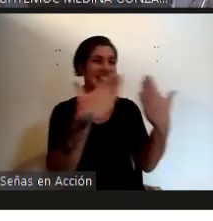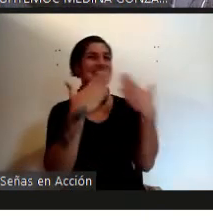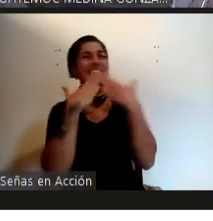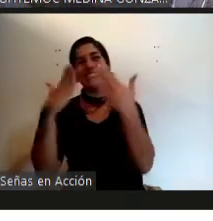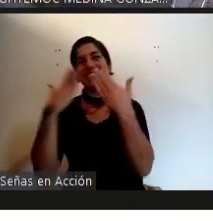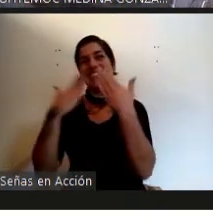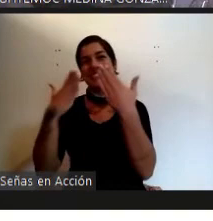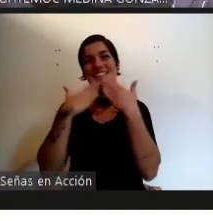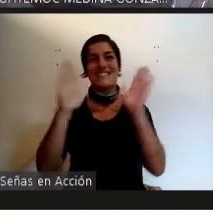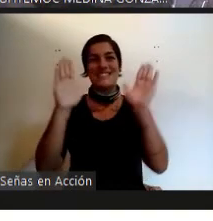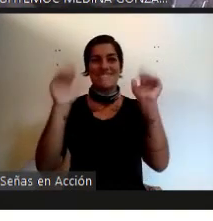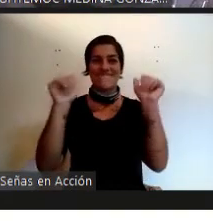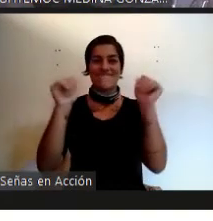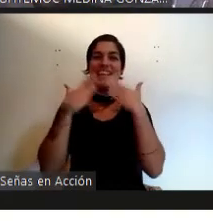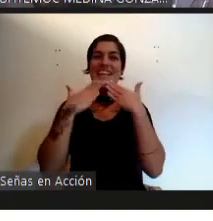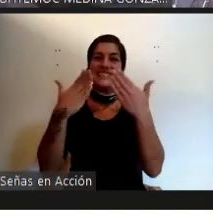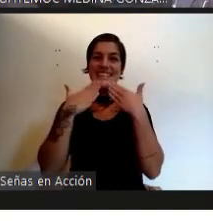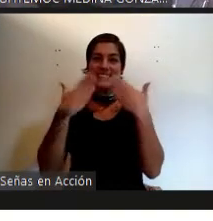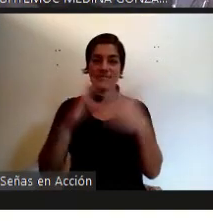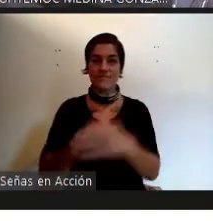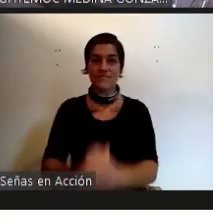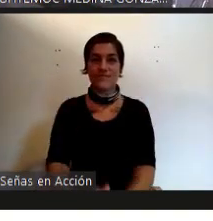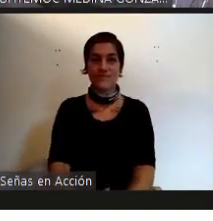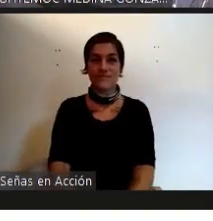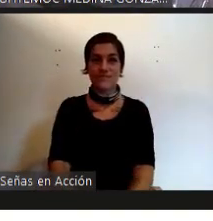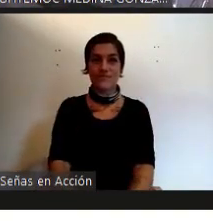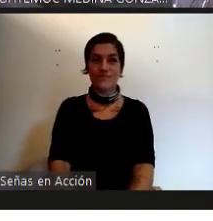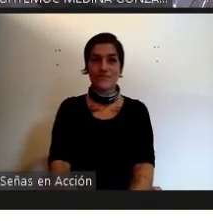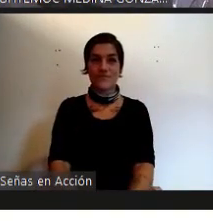to thank you all. Thank you.